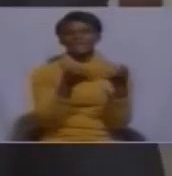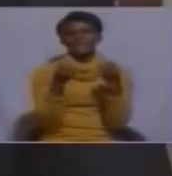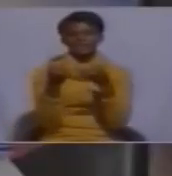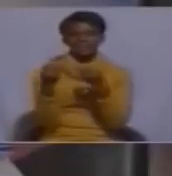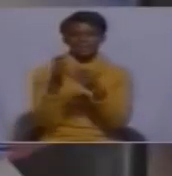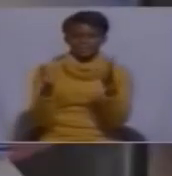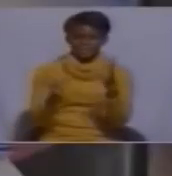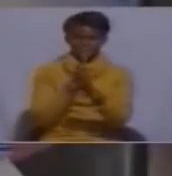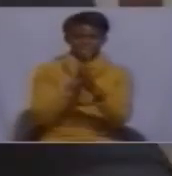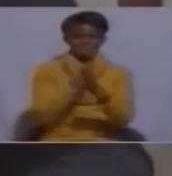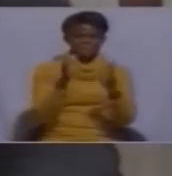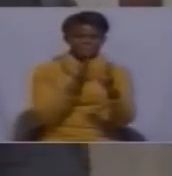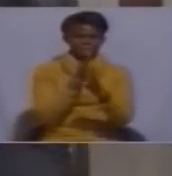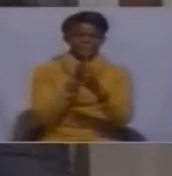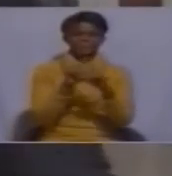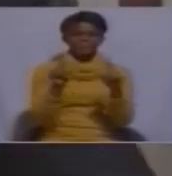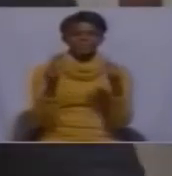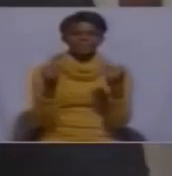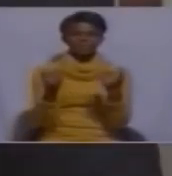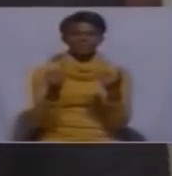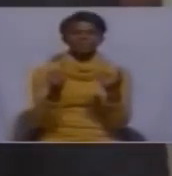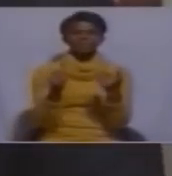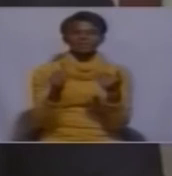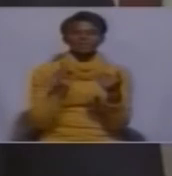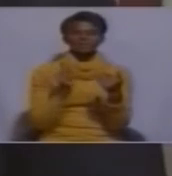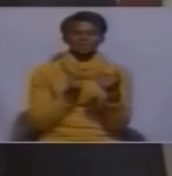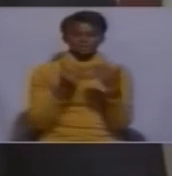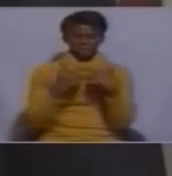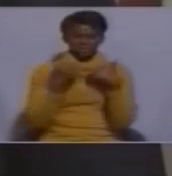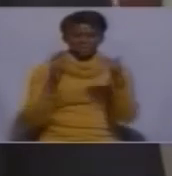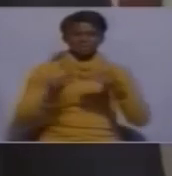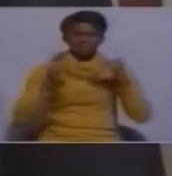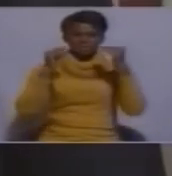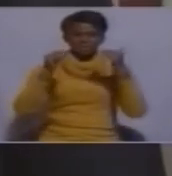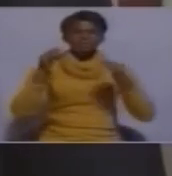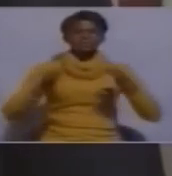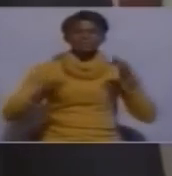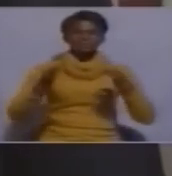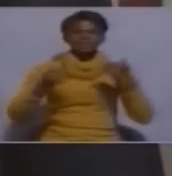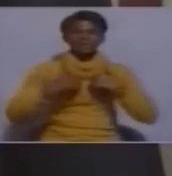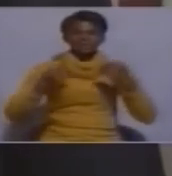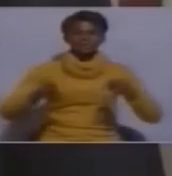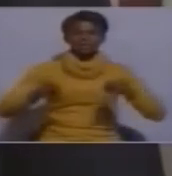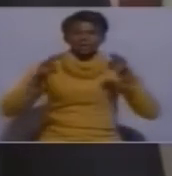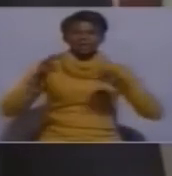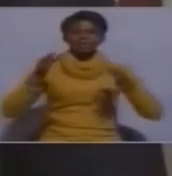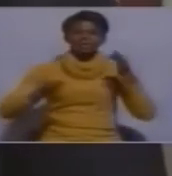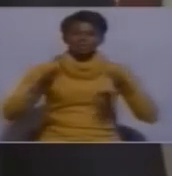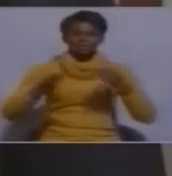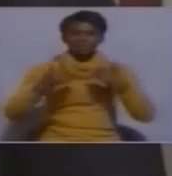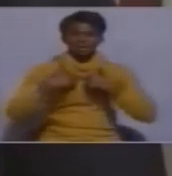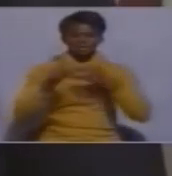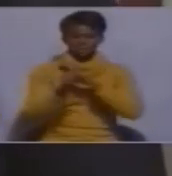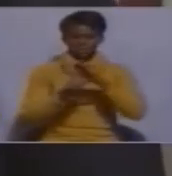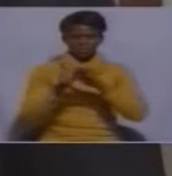to. Just a bit. But then we have the Supreme Court, we have the High Court, we have the Subordinate Court. With